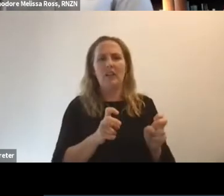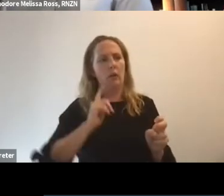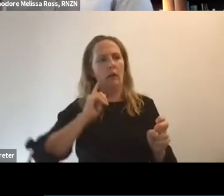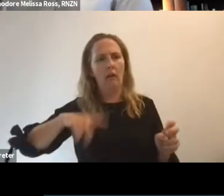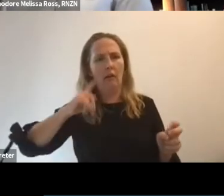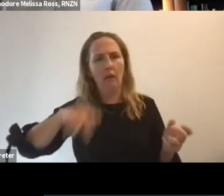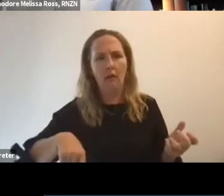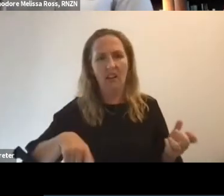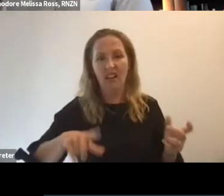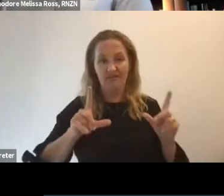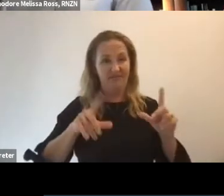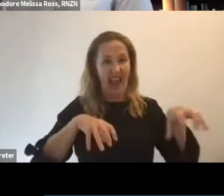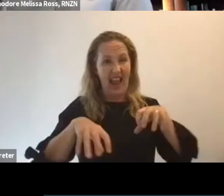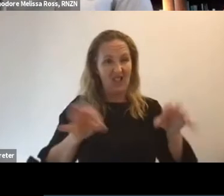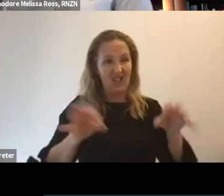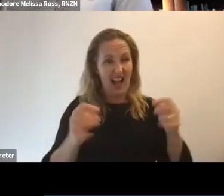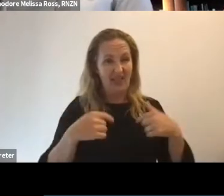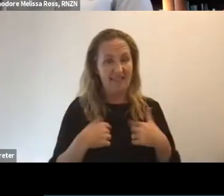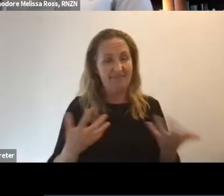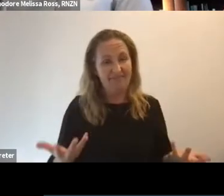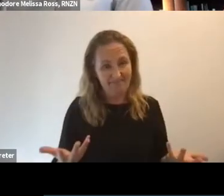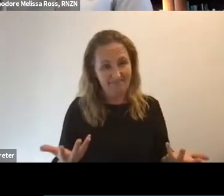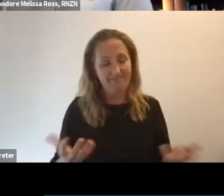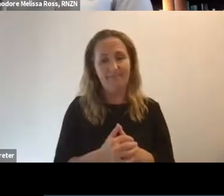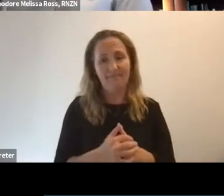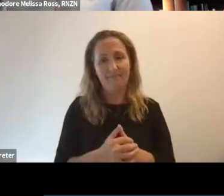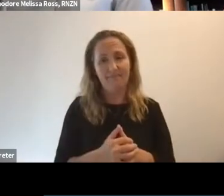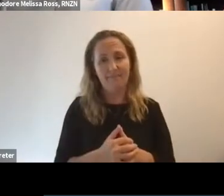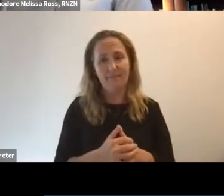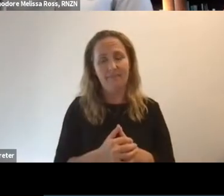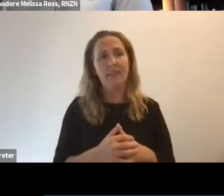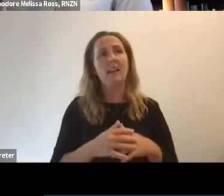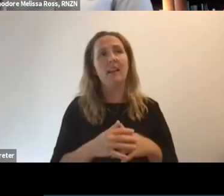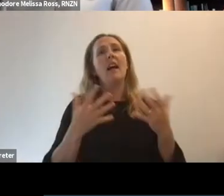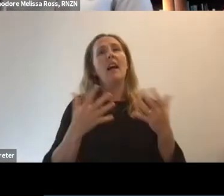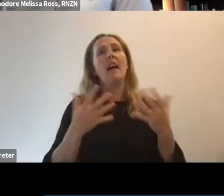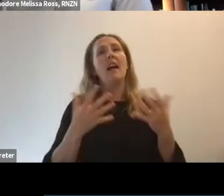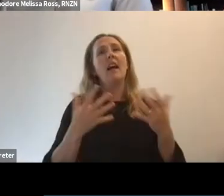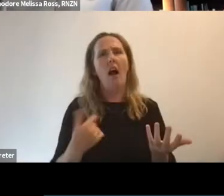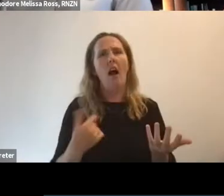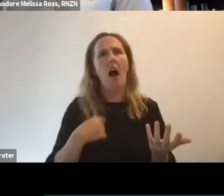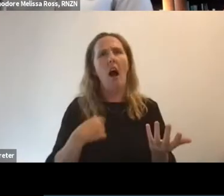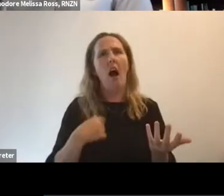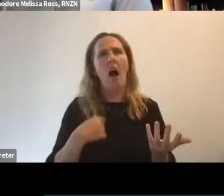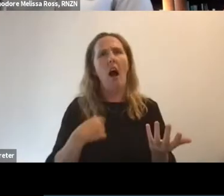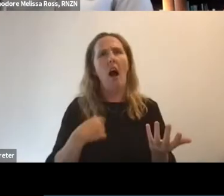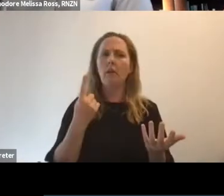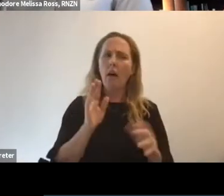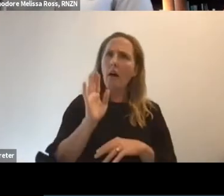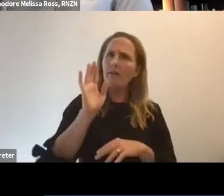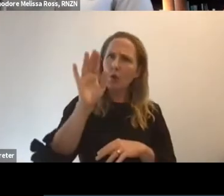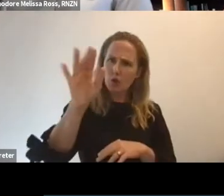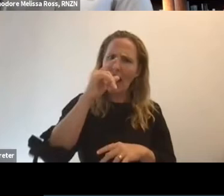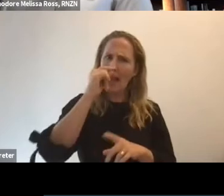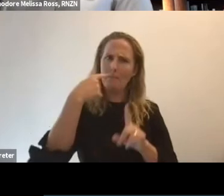And secondly, because I could see what I thought was a really positive future available to cricket if we could get to grips with